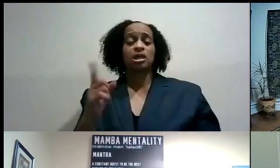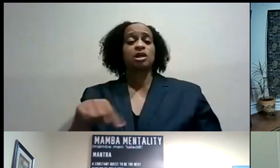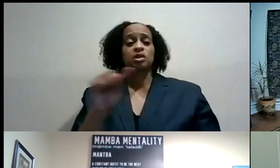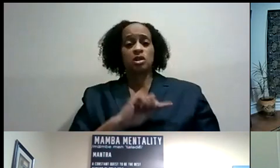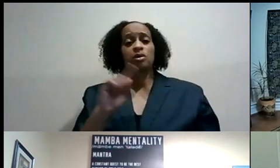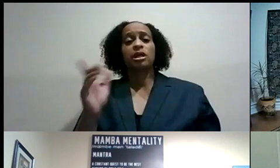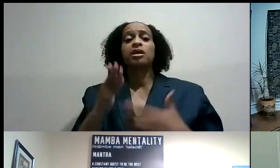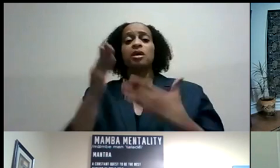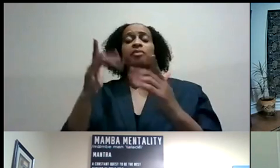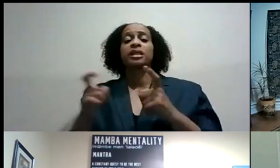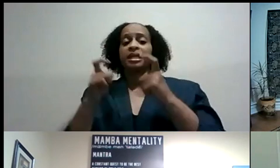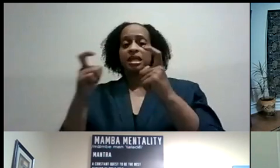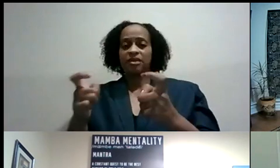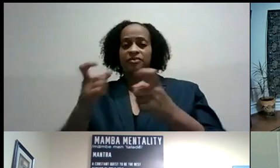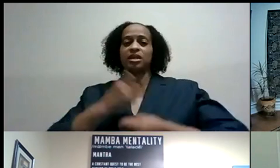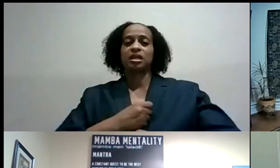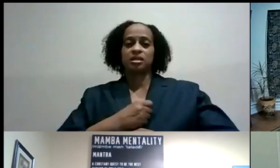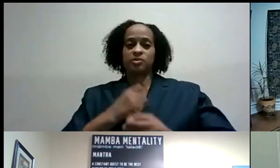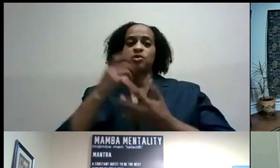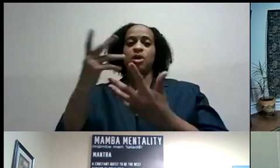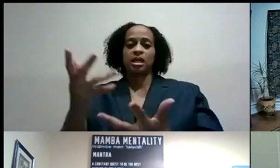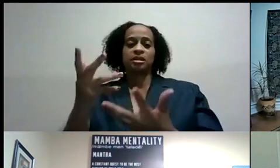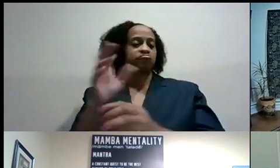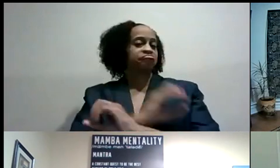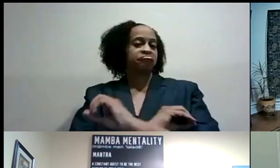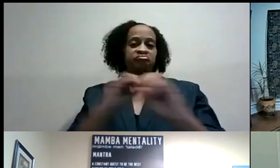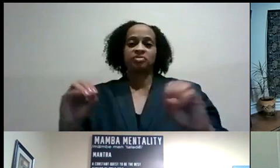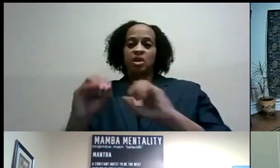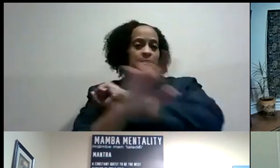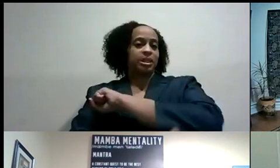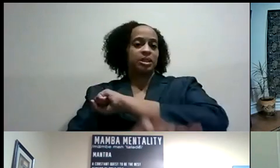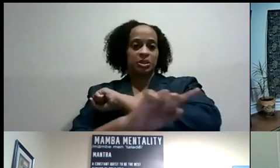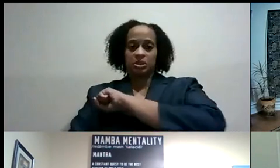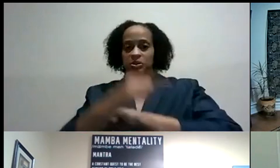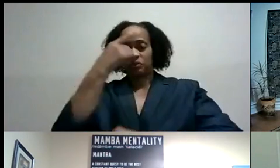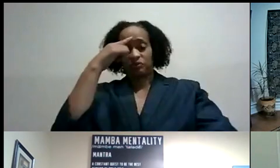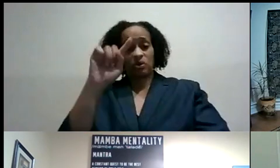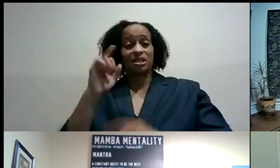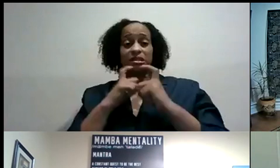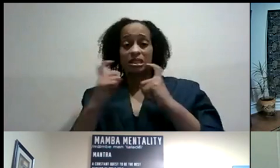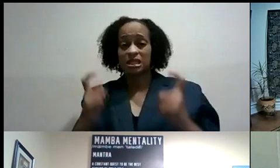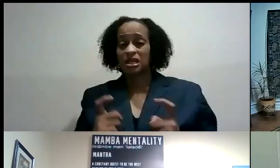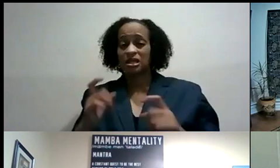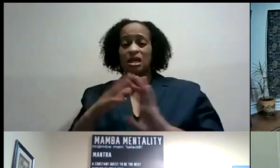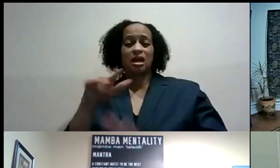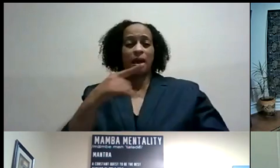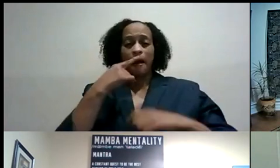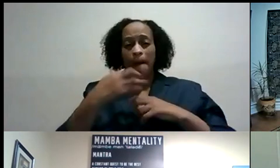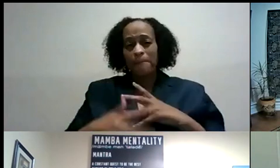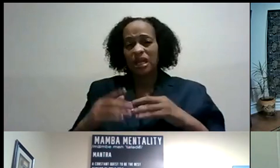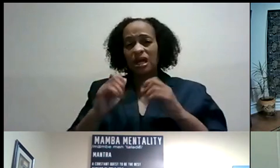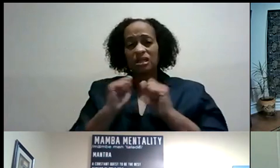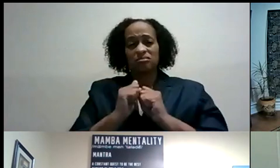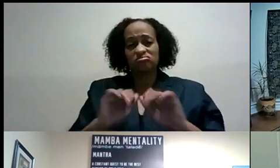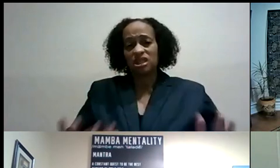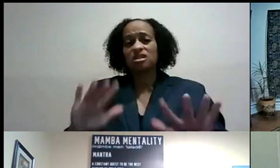offered a gift that expressed no penitence for sin, a bloodless offering.